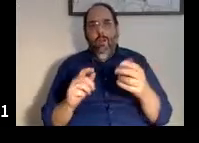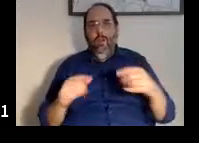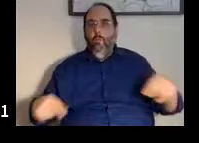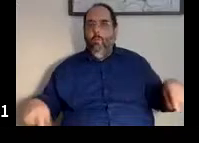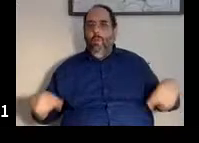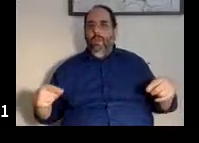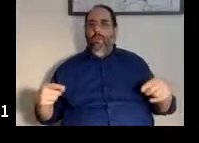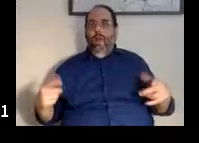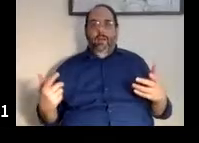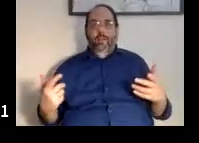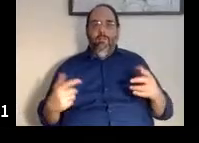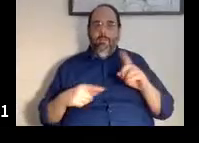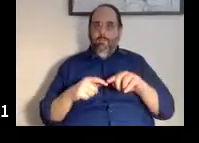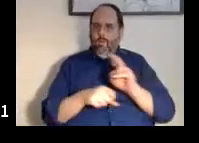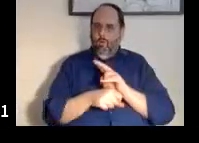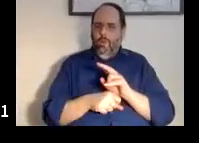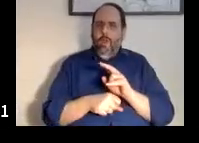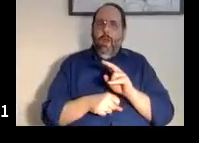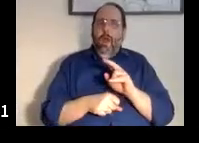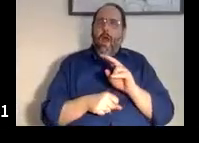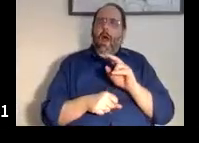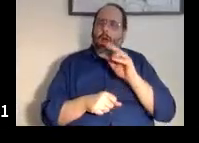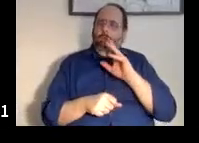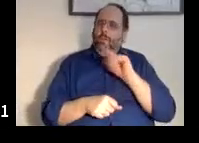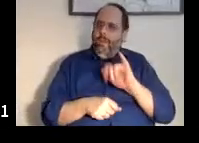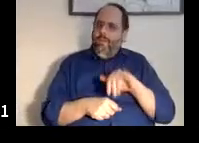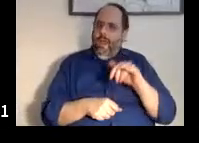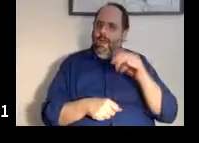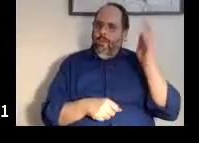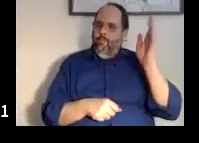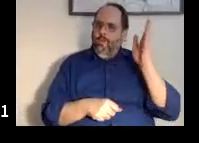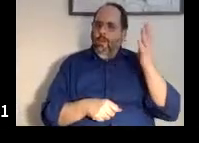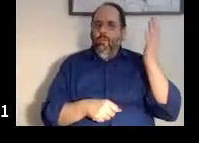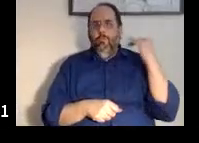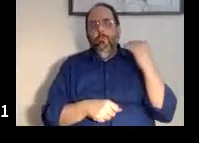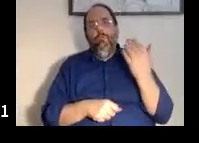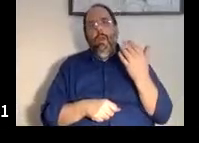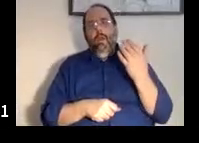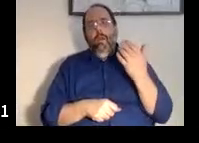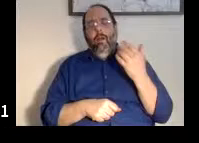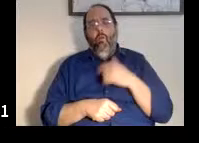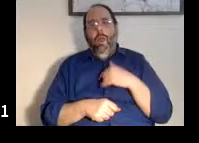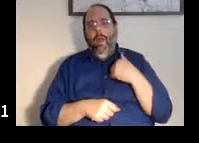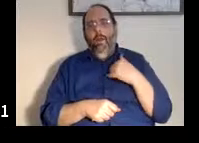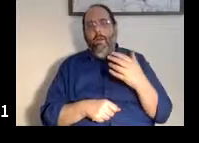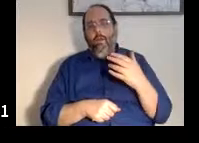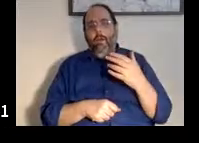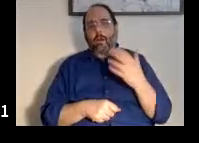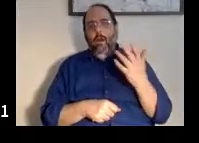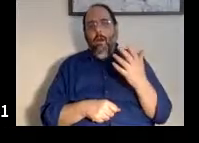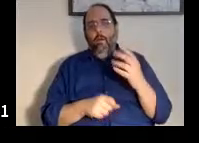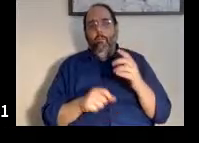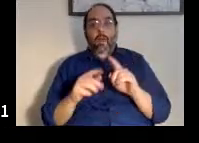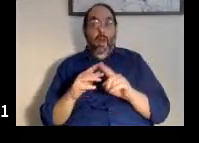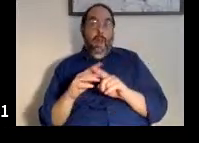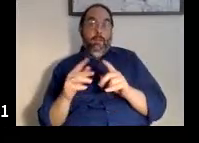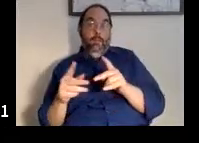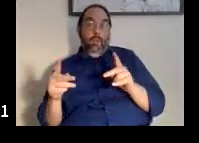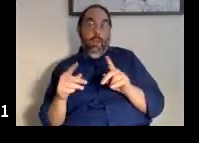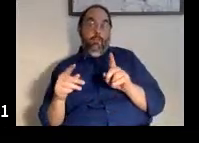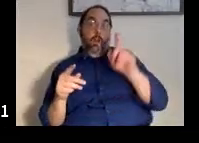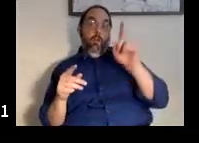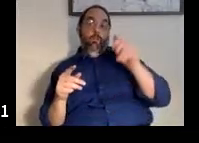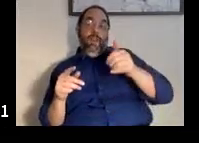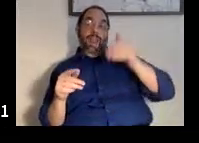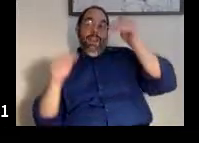I really talked about that too in the slide presentation, where we had an exit point off of an elevated structure,